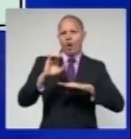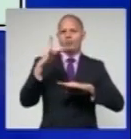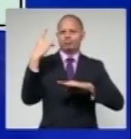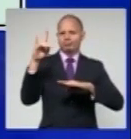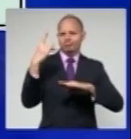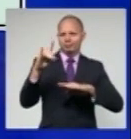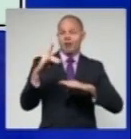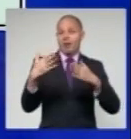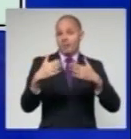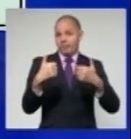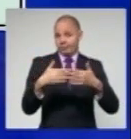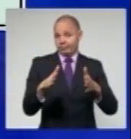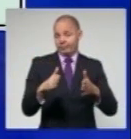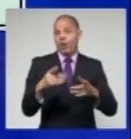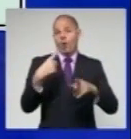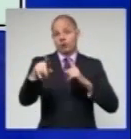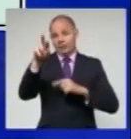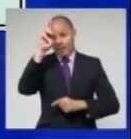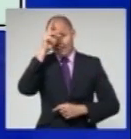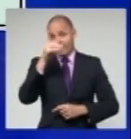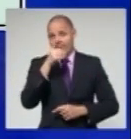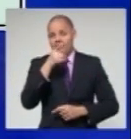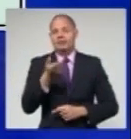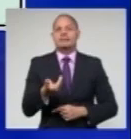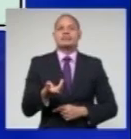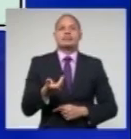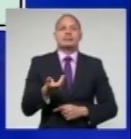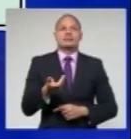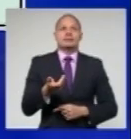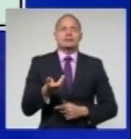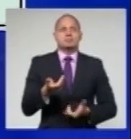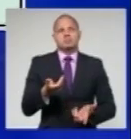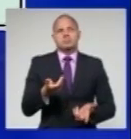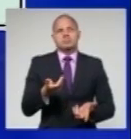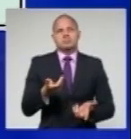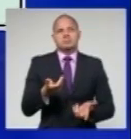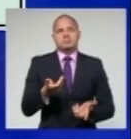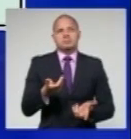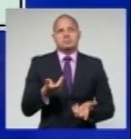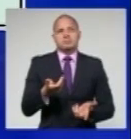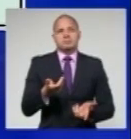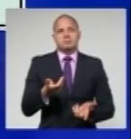Rica. As you can notice, Costa Rica joins the list with